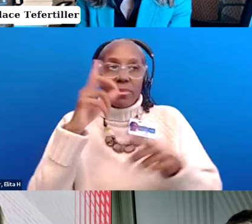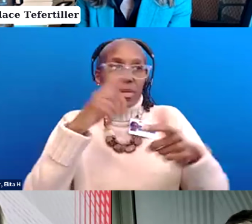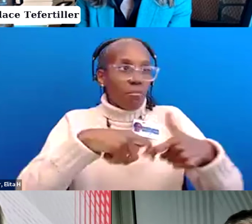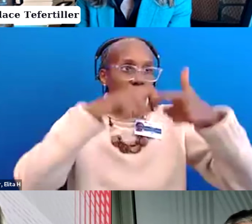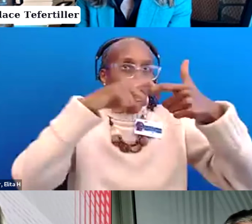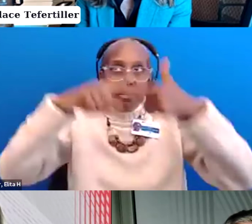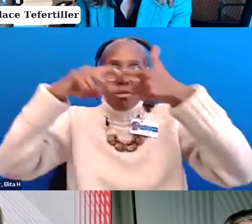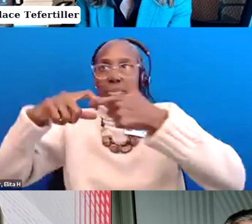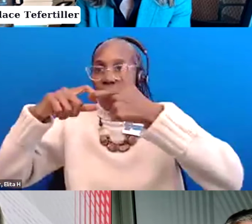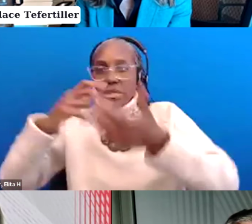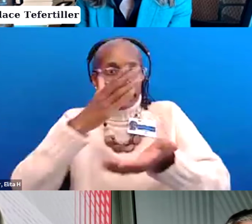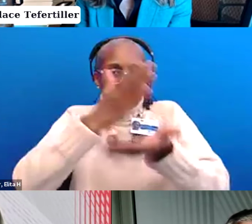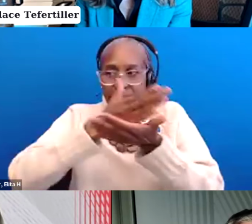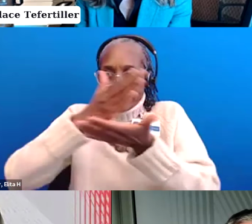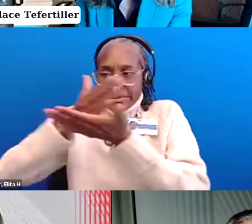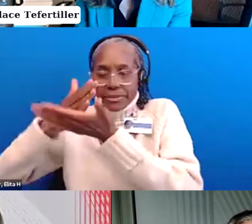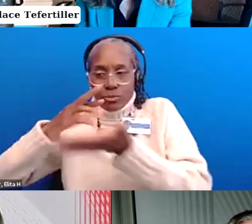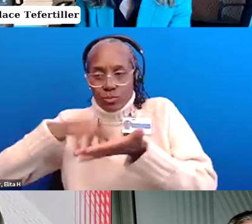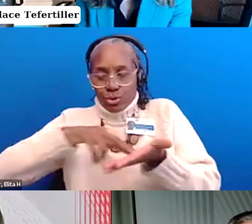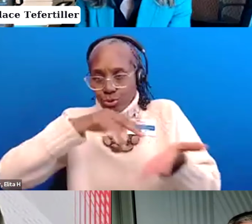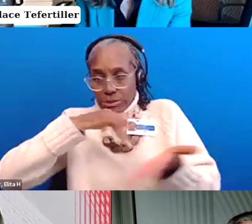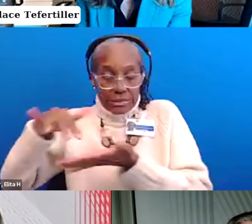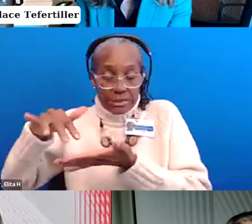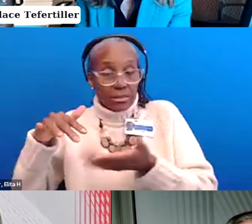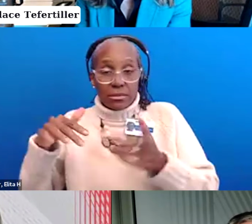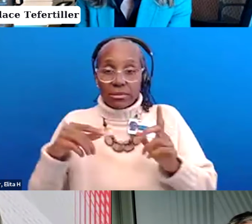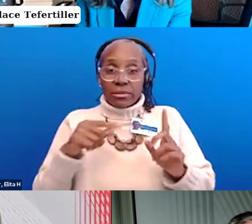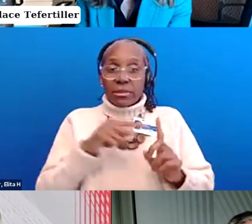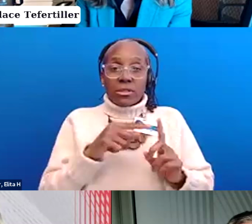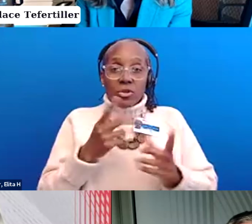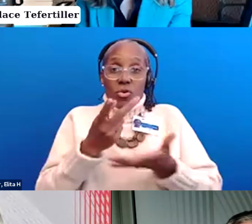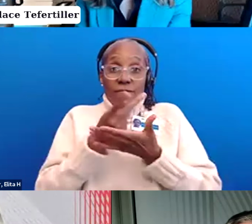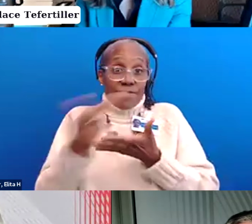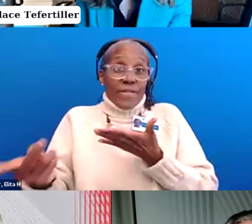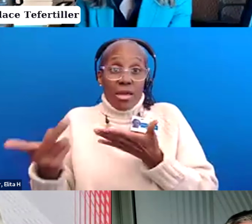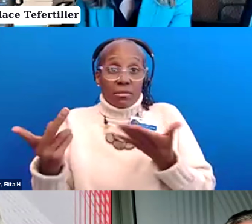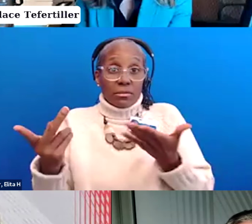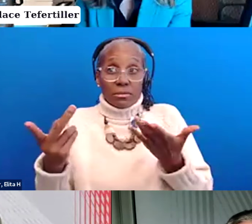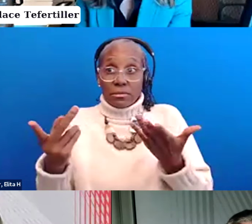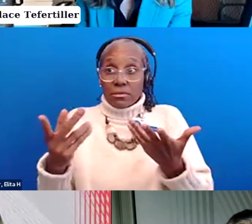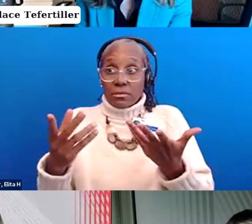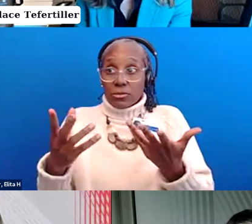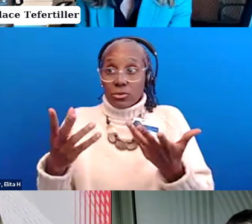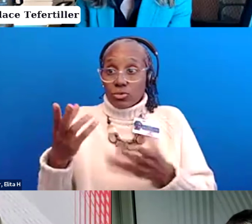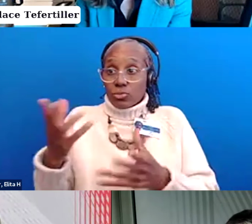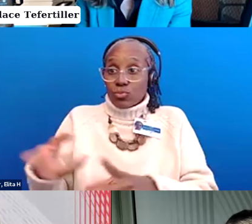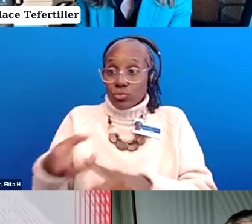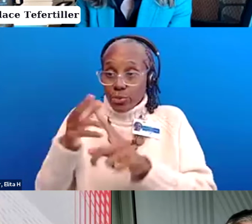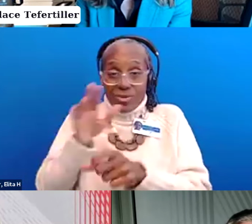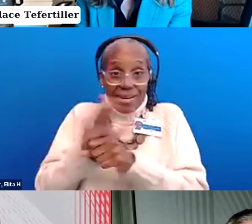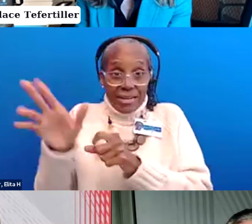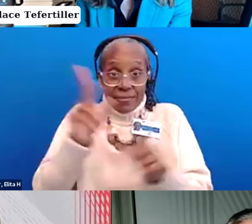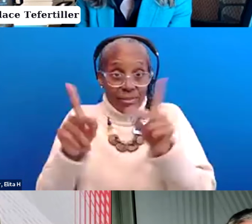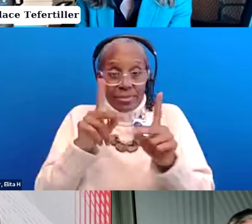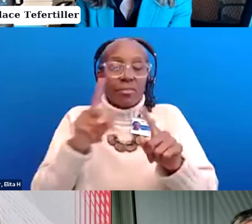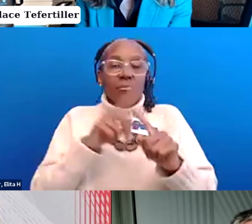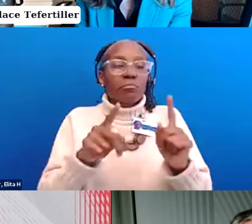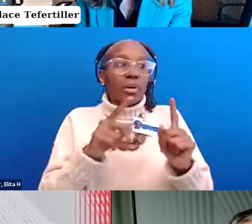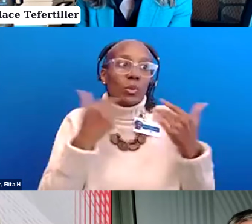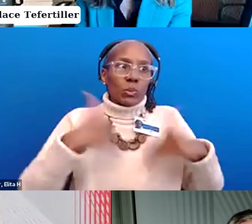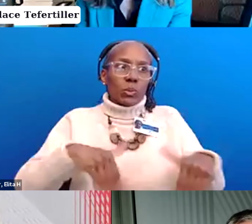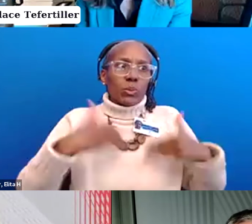paused or suspended their studies during that time, or failed to meet their enrollment goals. And it's really a credit to you